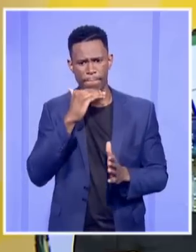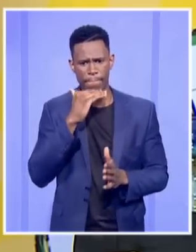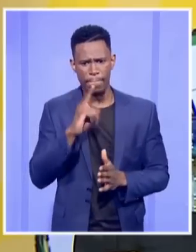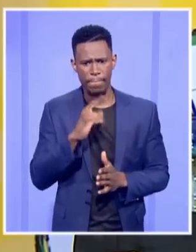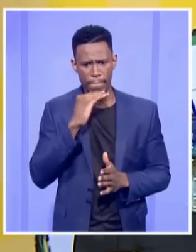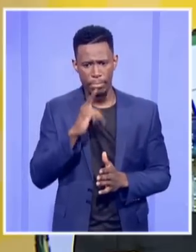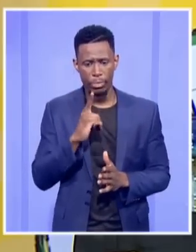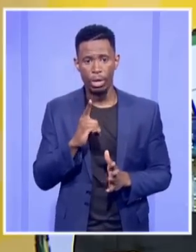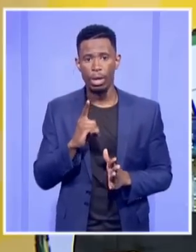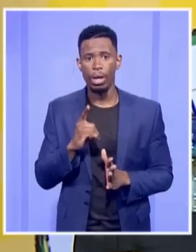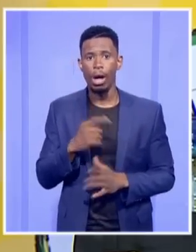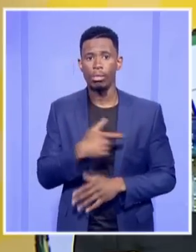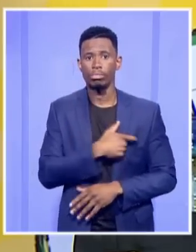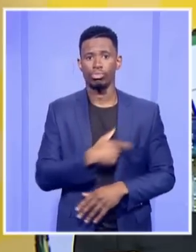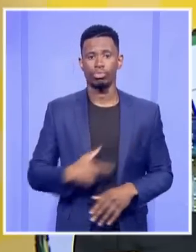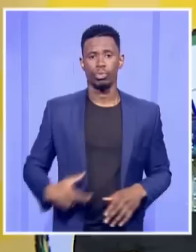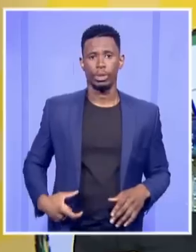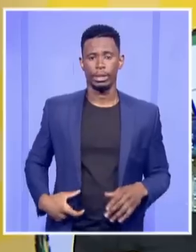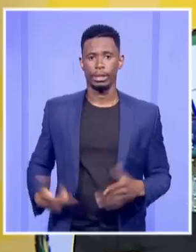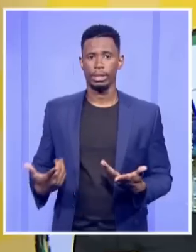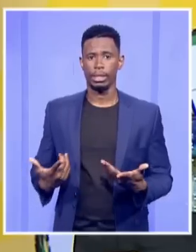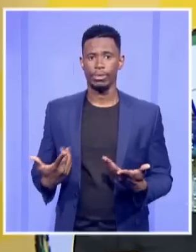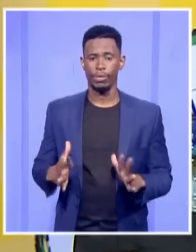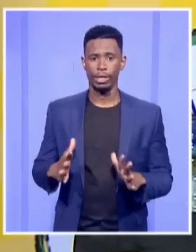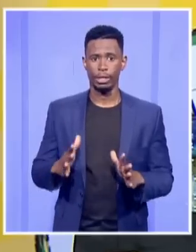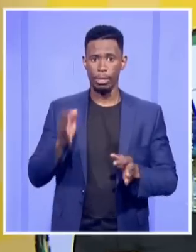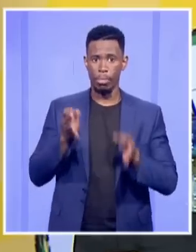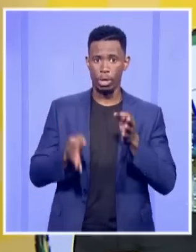after the president has delivered the political address